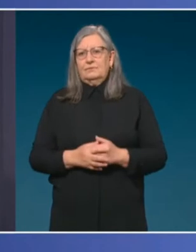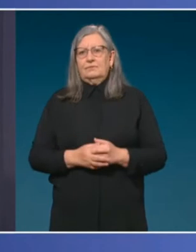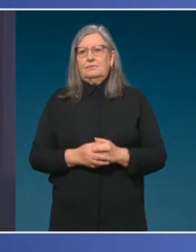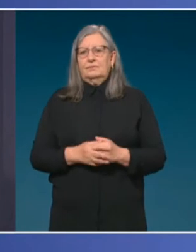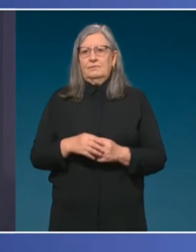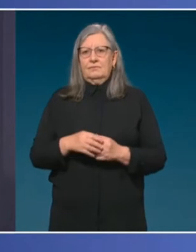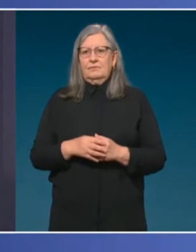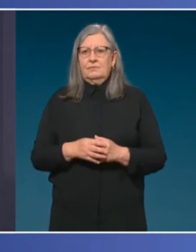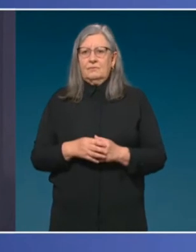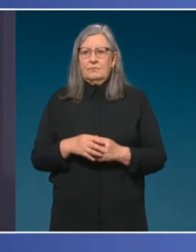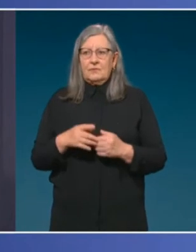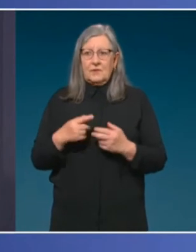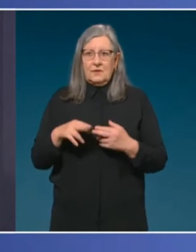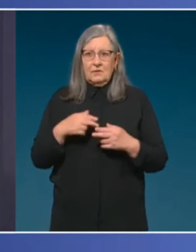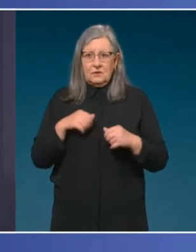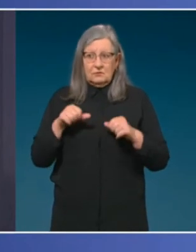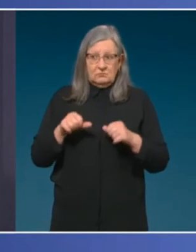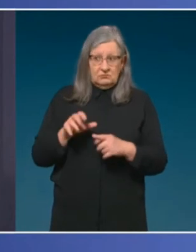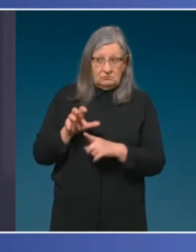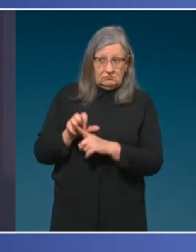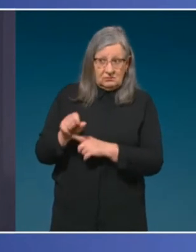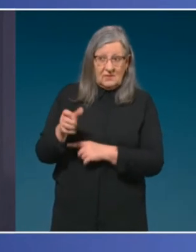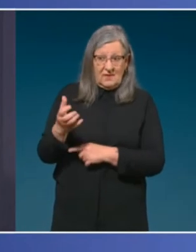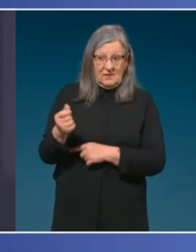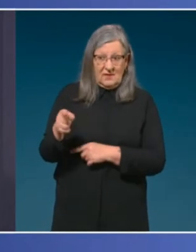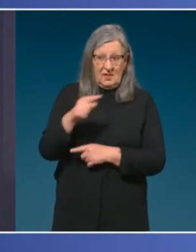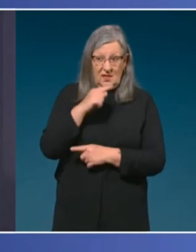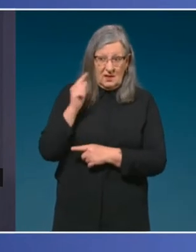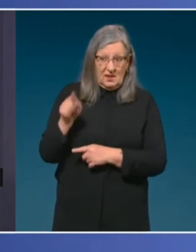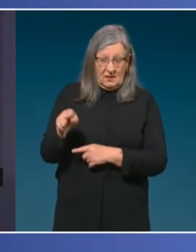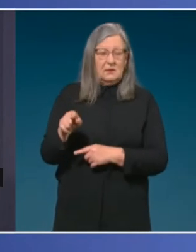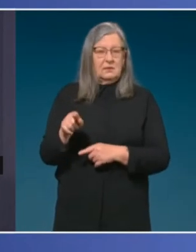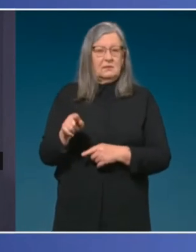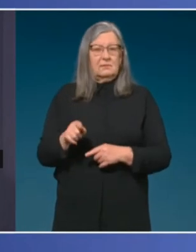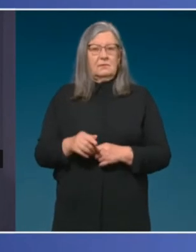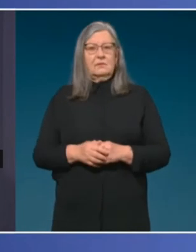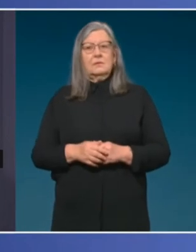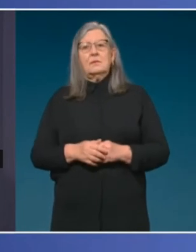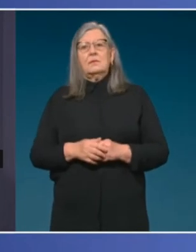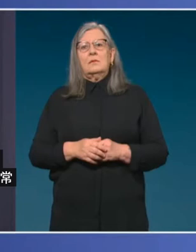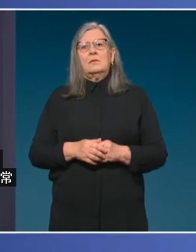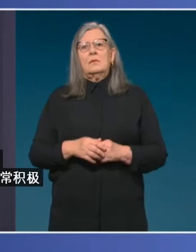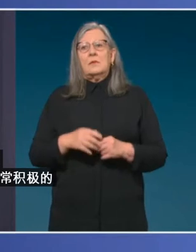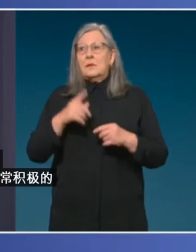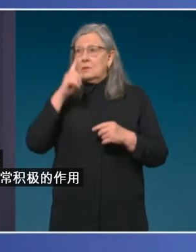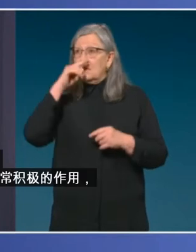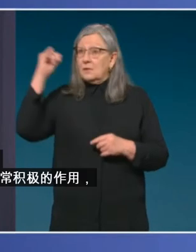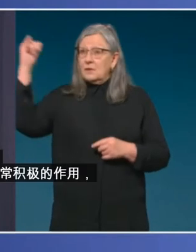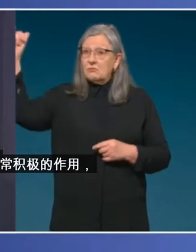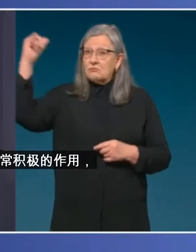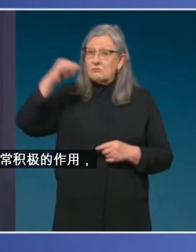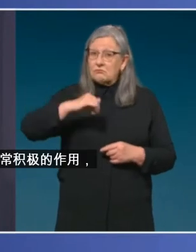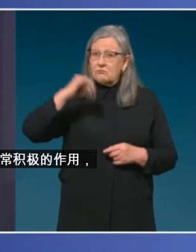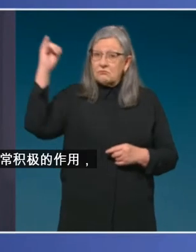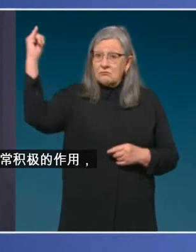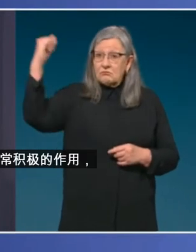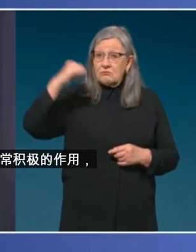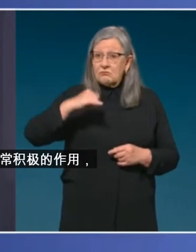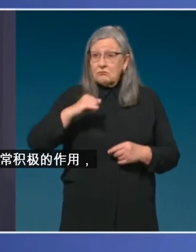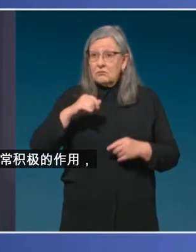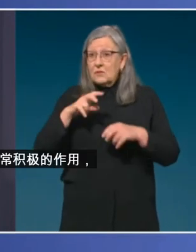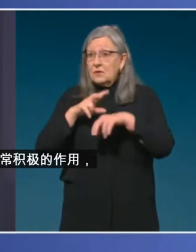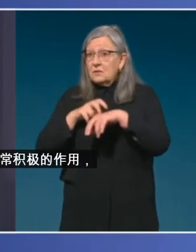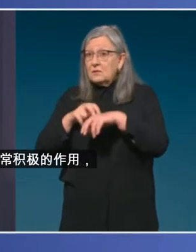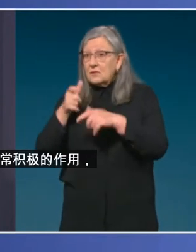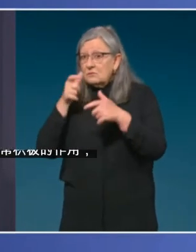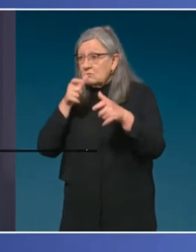be appropriate. And of course, when passengers arrive here, the Australian Border Force takes a very active role in compliance to make